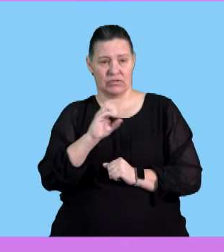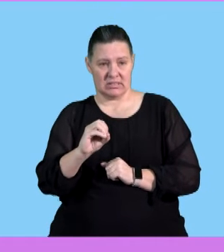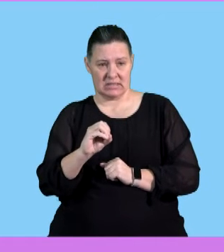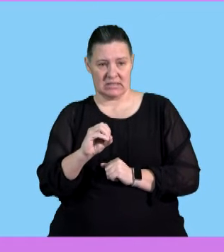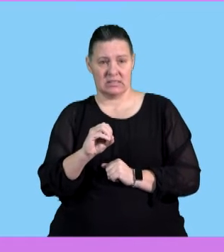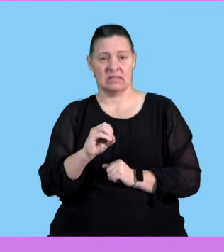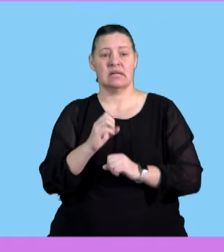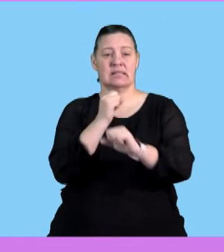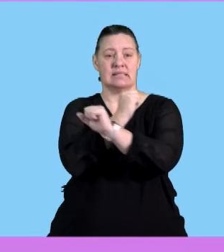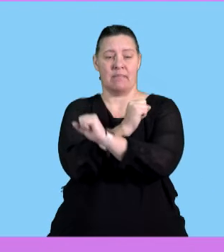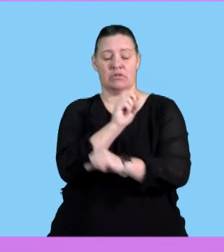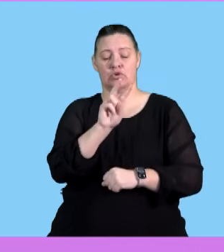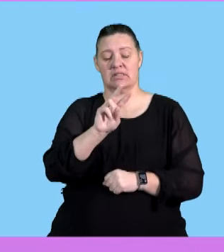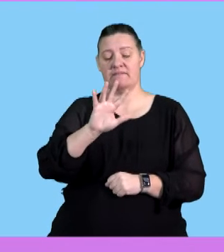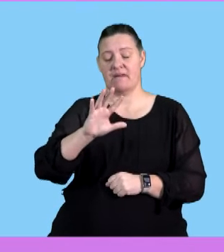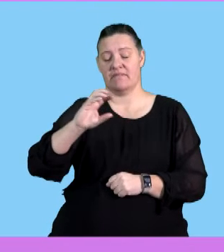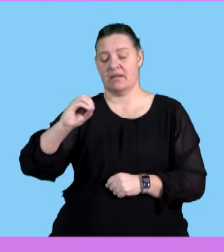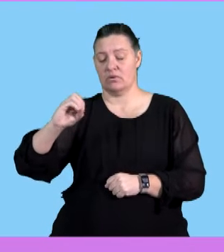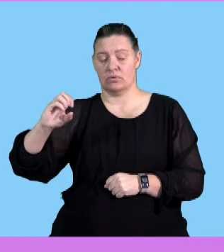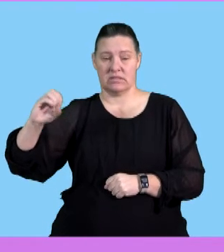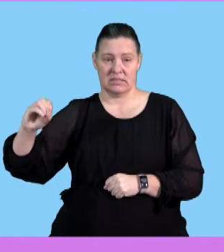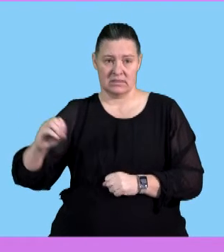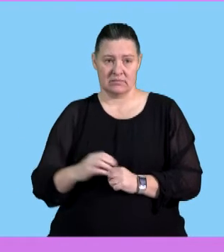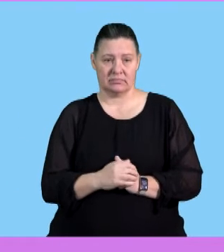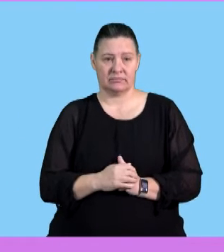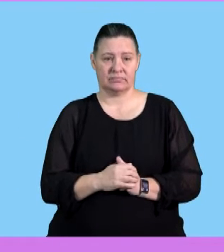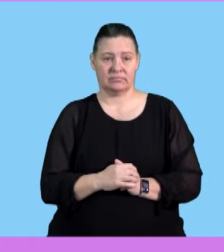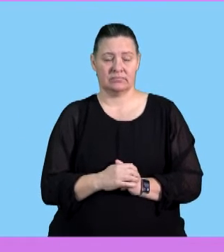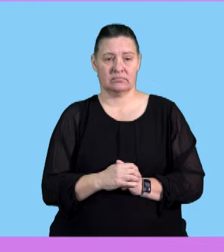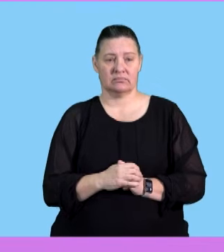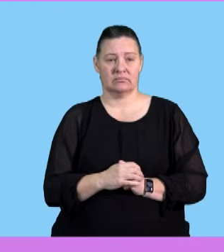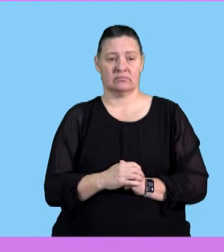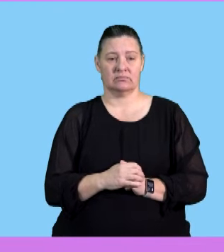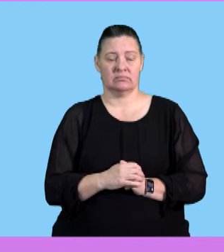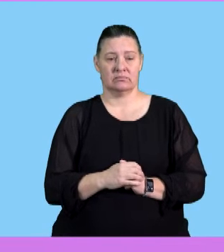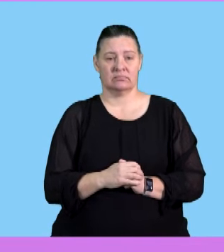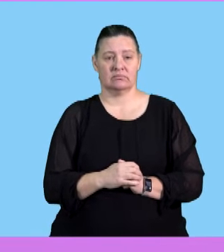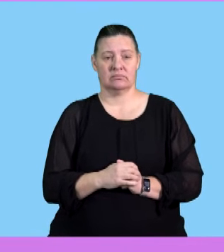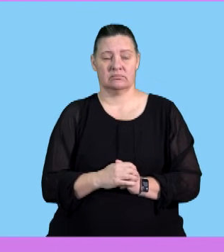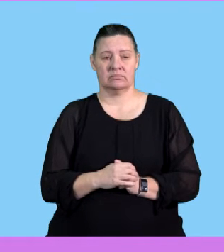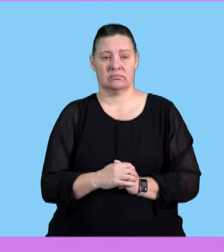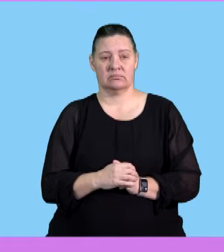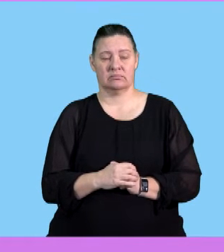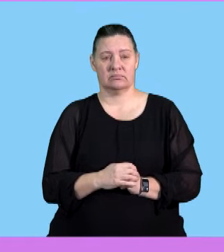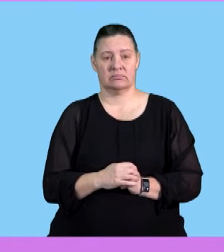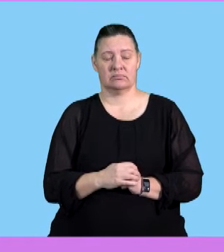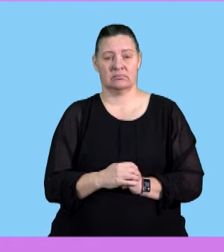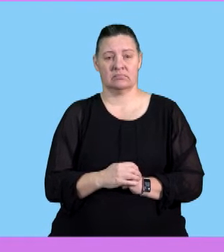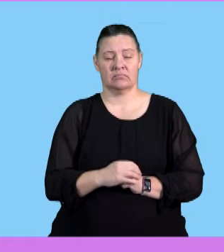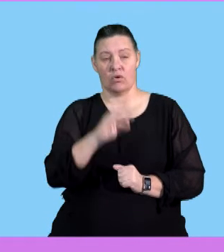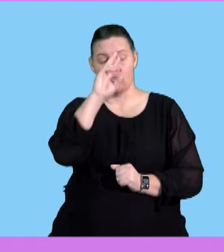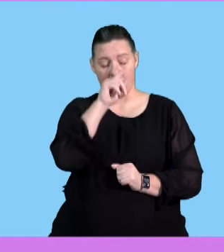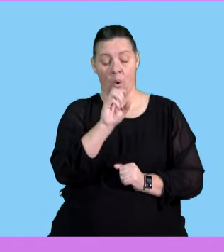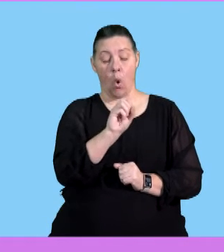6.7%, it can also be 6.7 over 100, and your off will become your